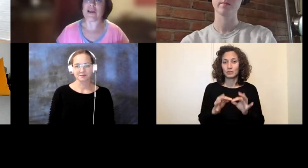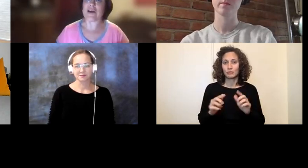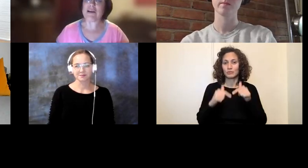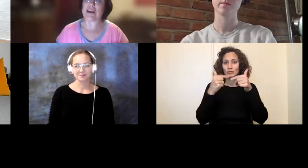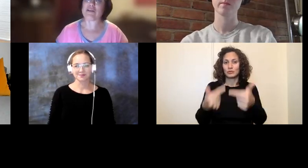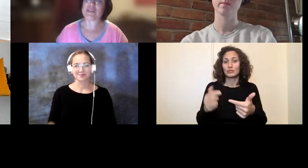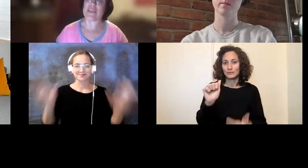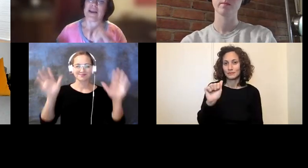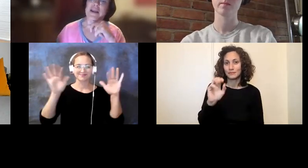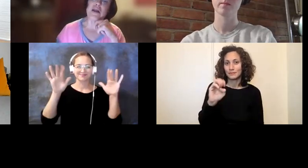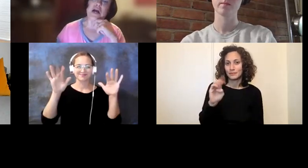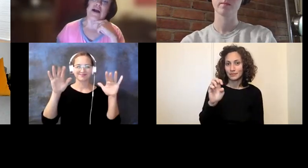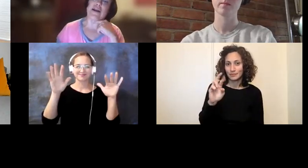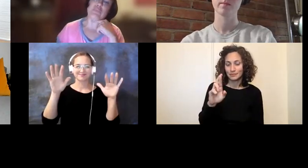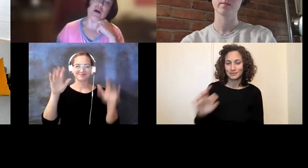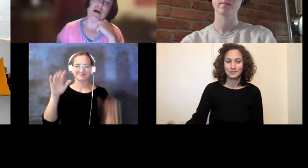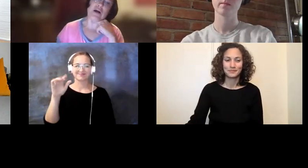Awesome. I love how you said